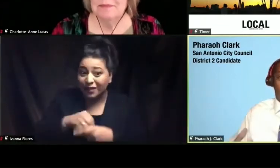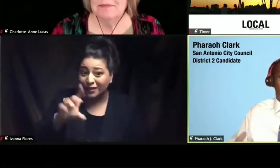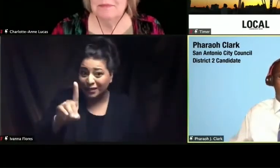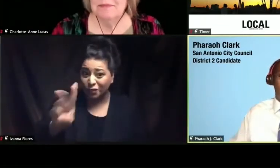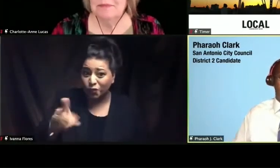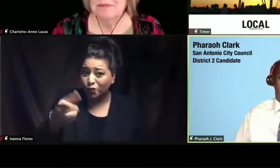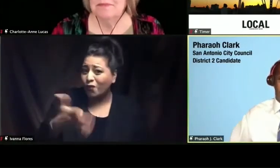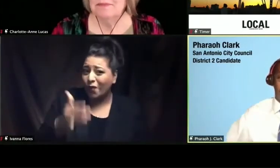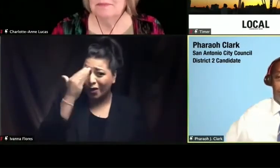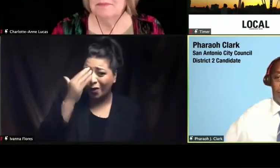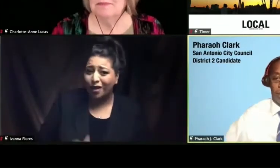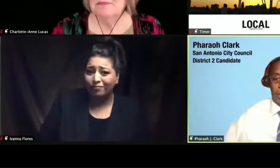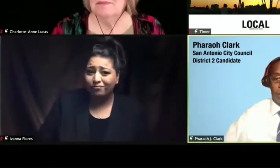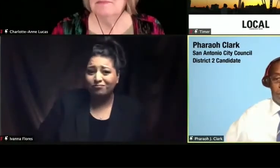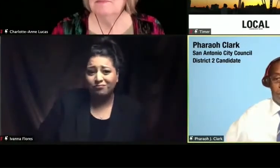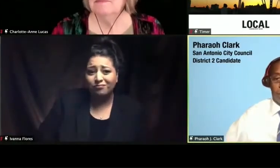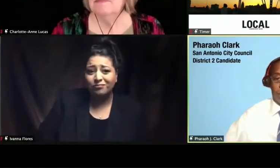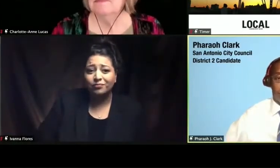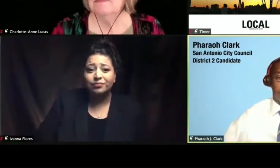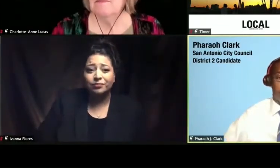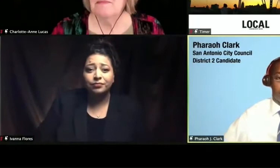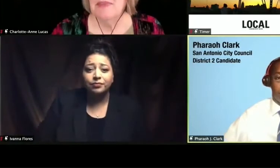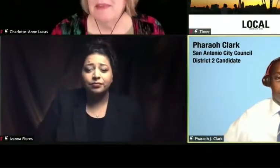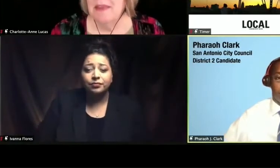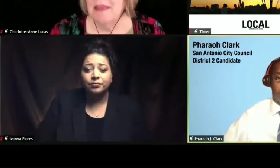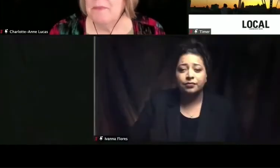you already know that.